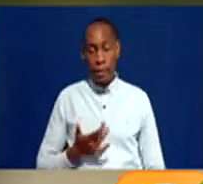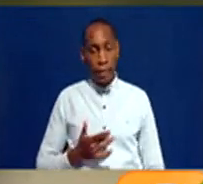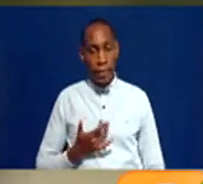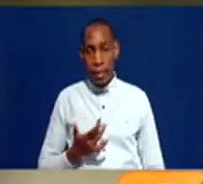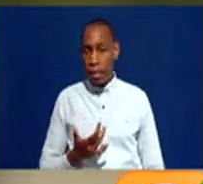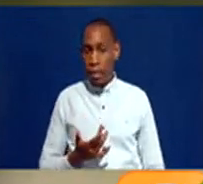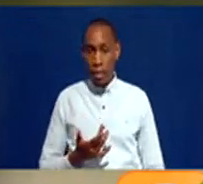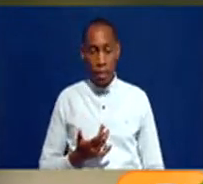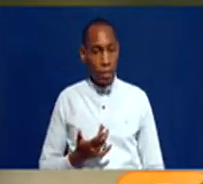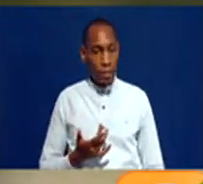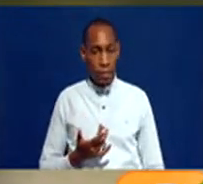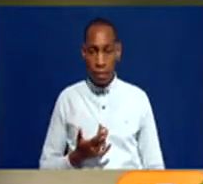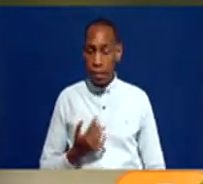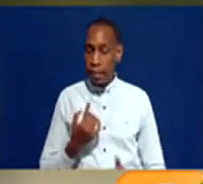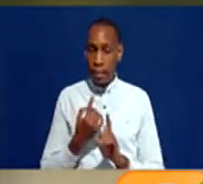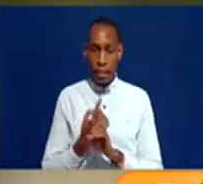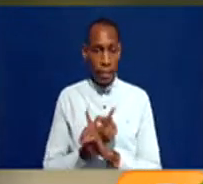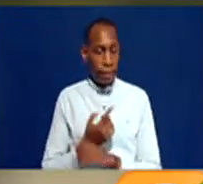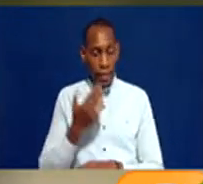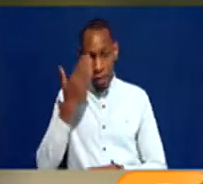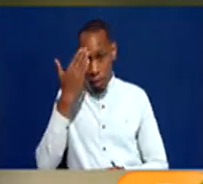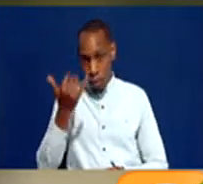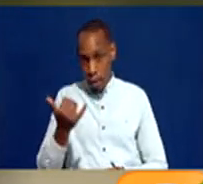Feeling uneasy because